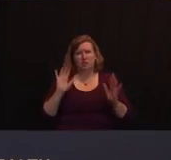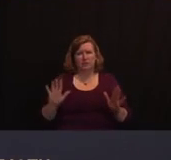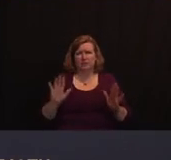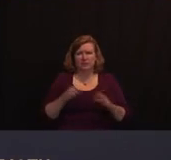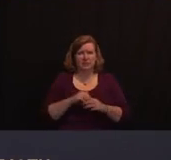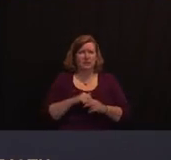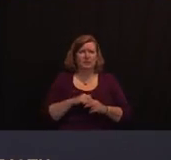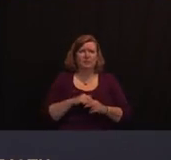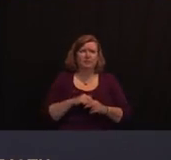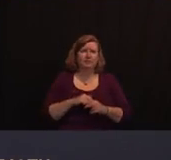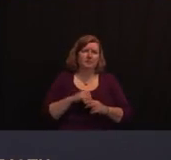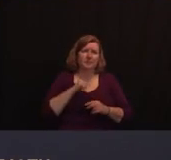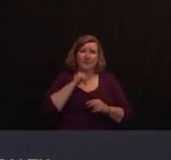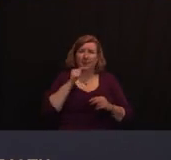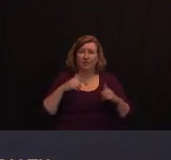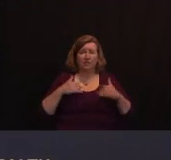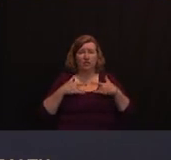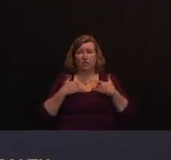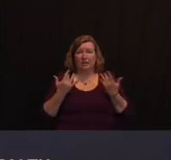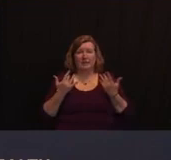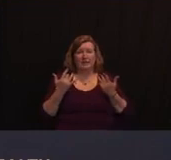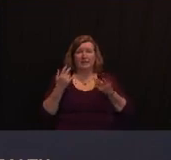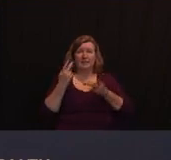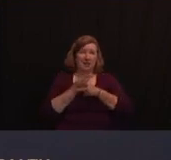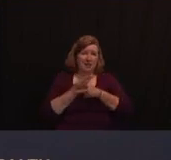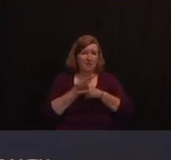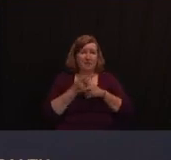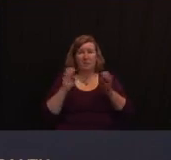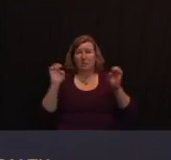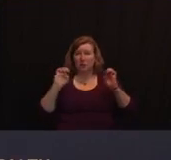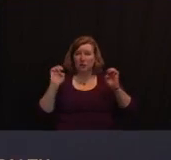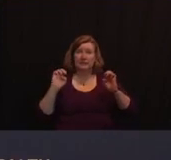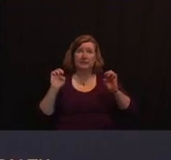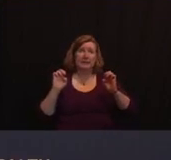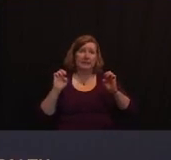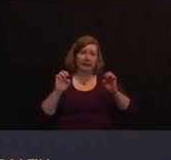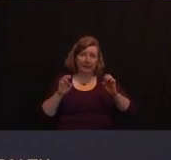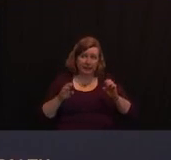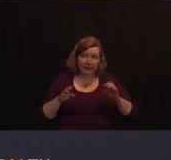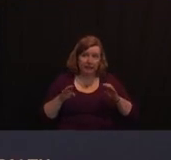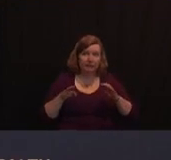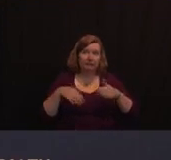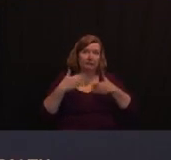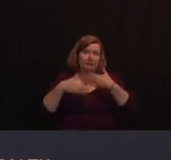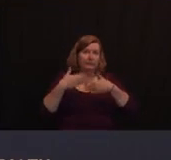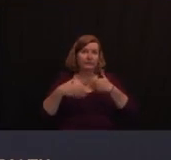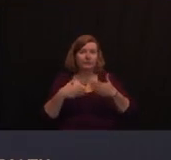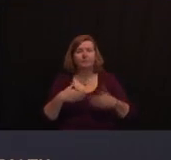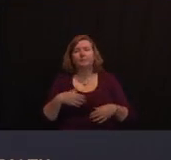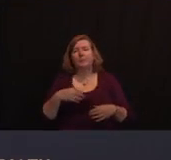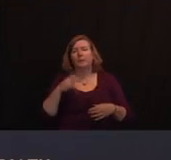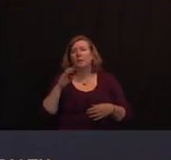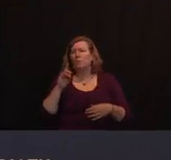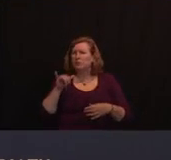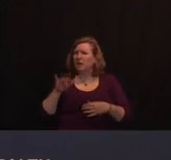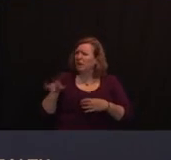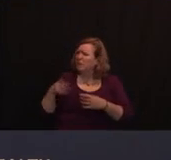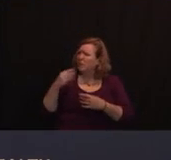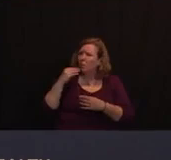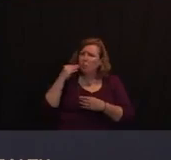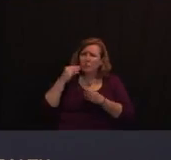more joy in this being the case than anyone else does. Judy, what else other than homeless